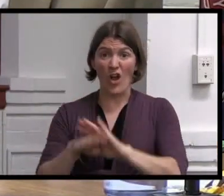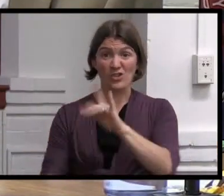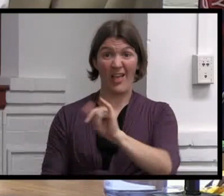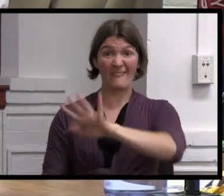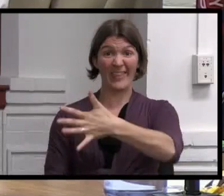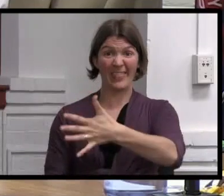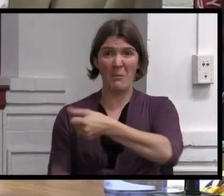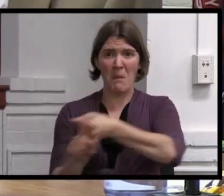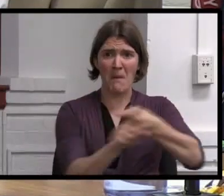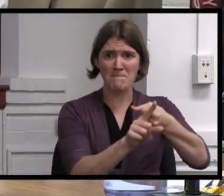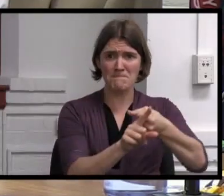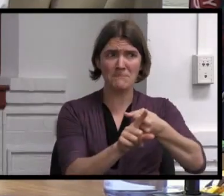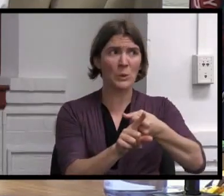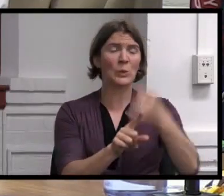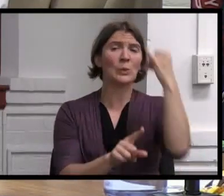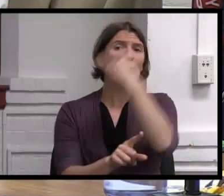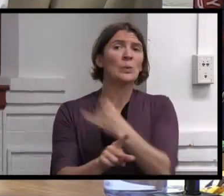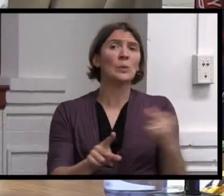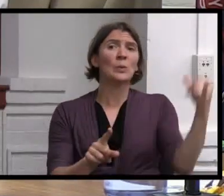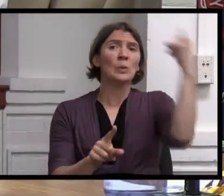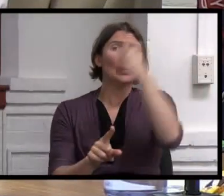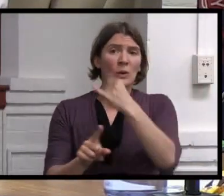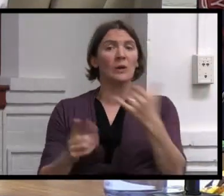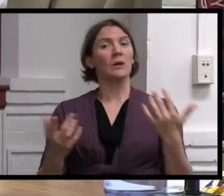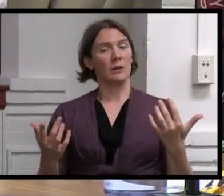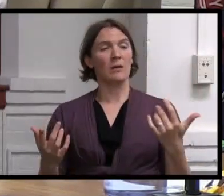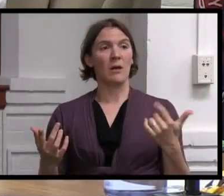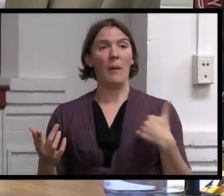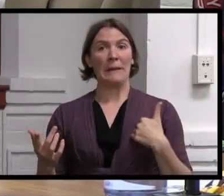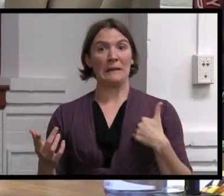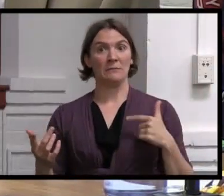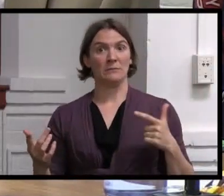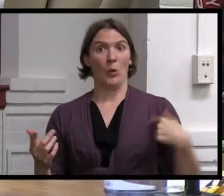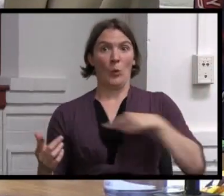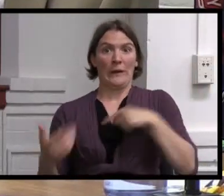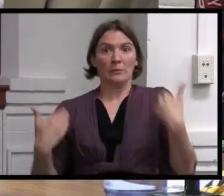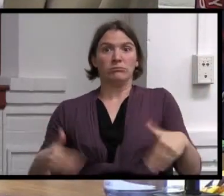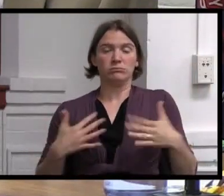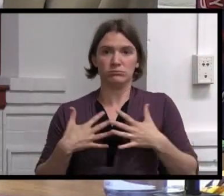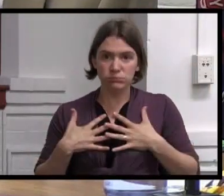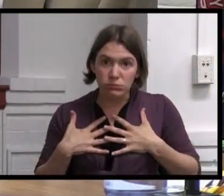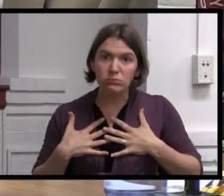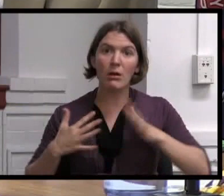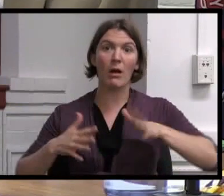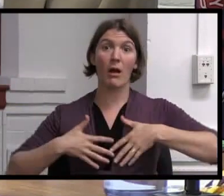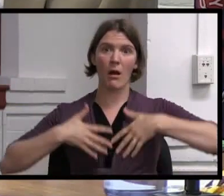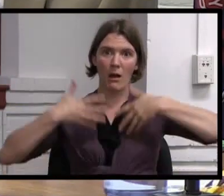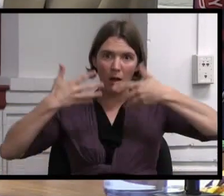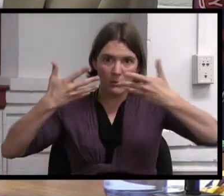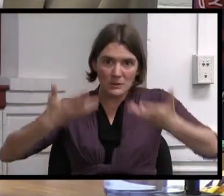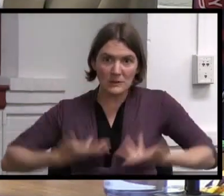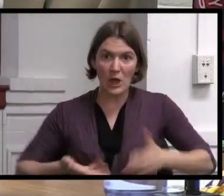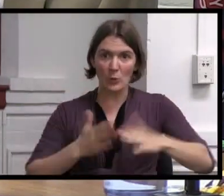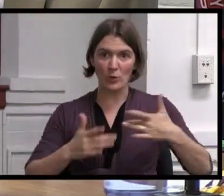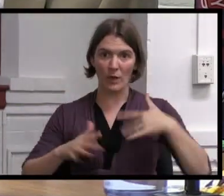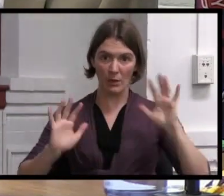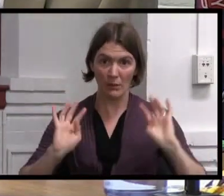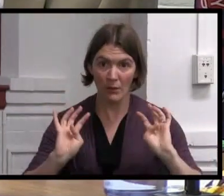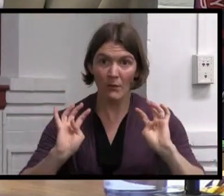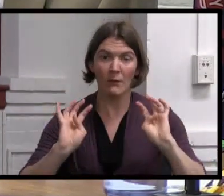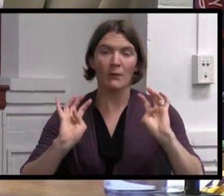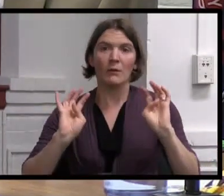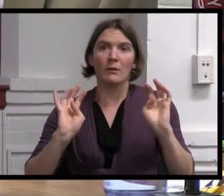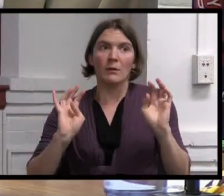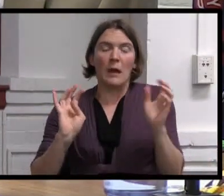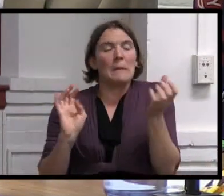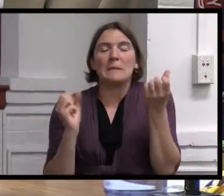5th. And I think I probably speak for everyone when I say this was a very upsetting event for our community for so